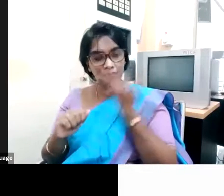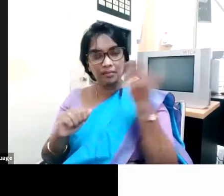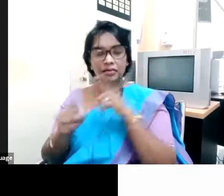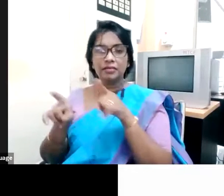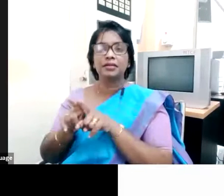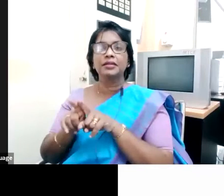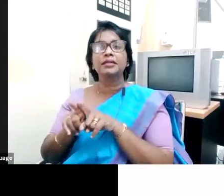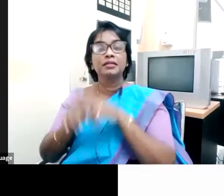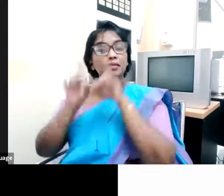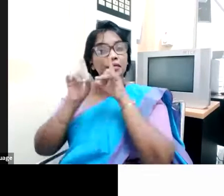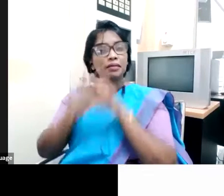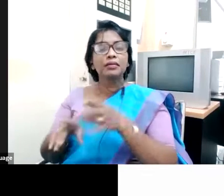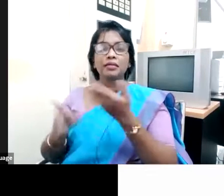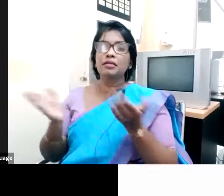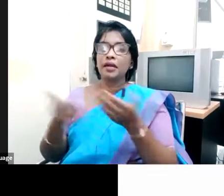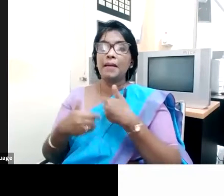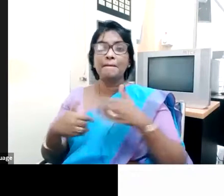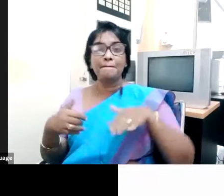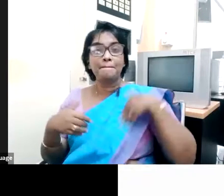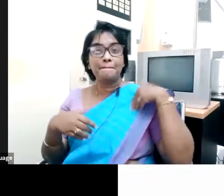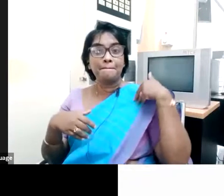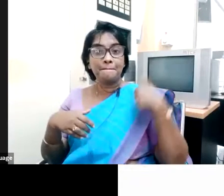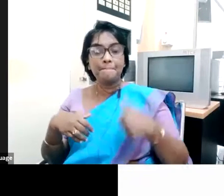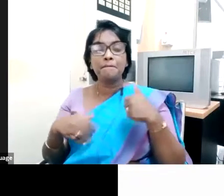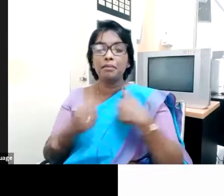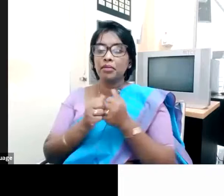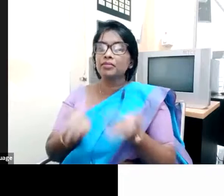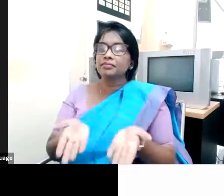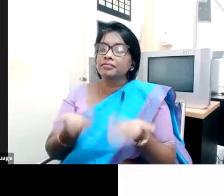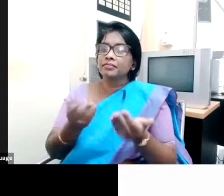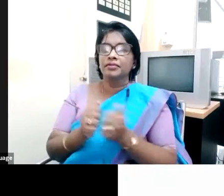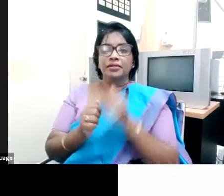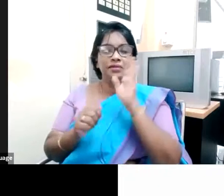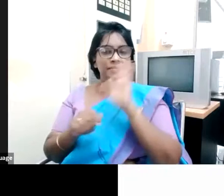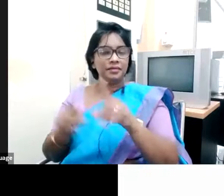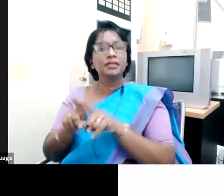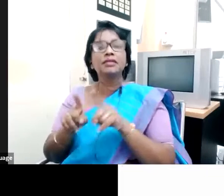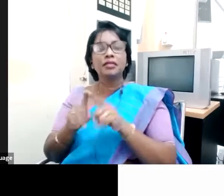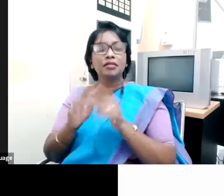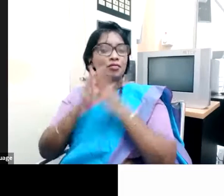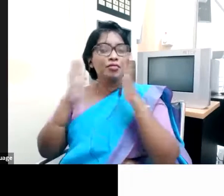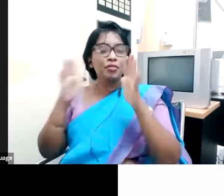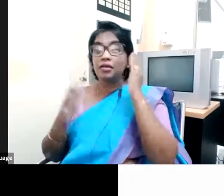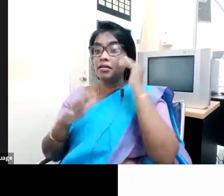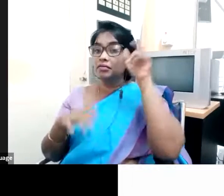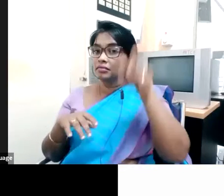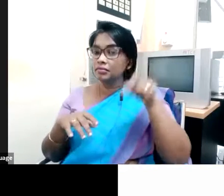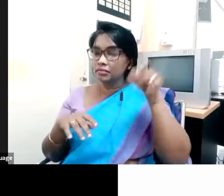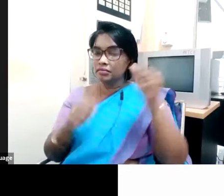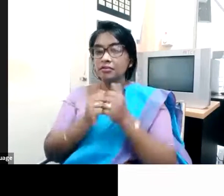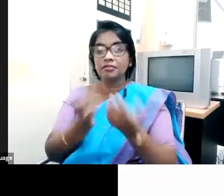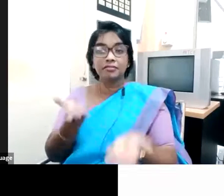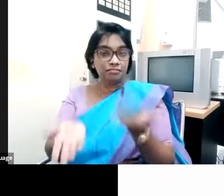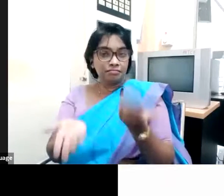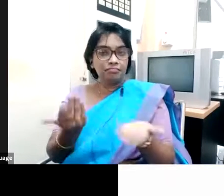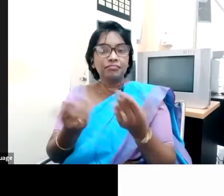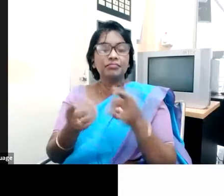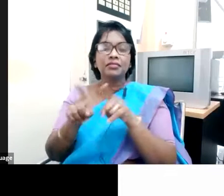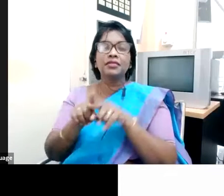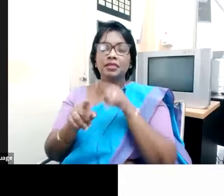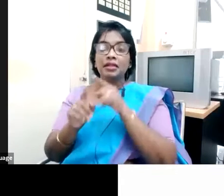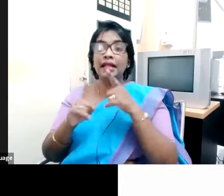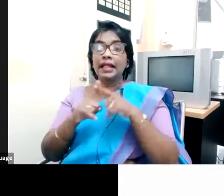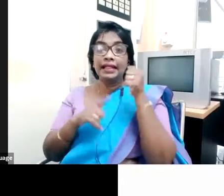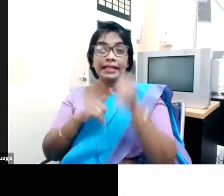initiatives. We also encourage more females to join engineering workforce, where